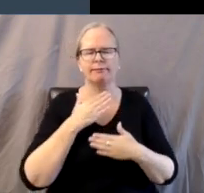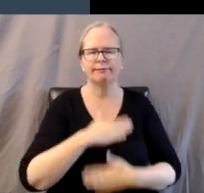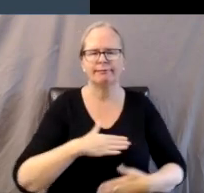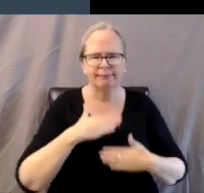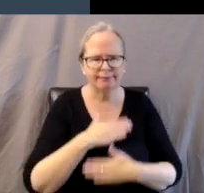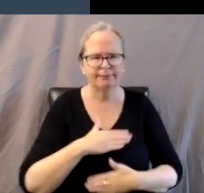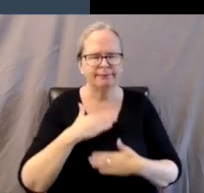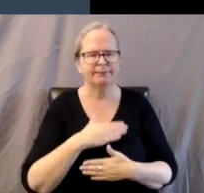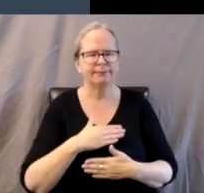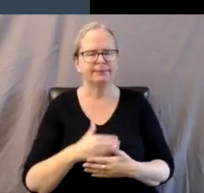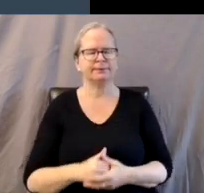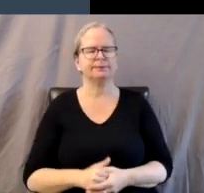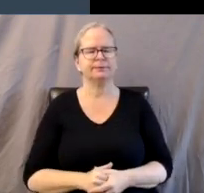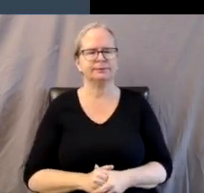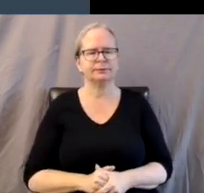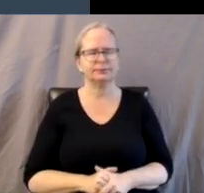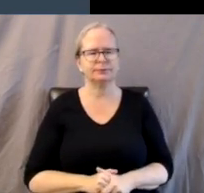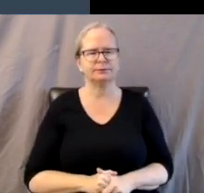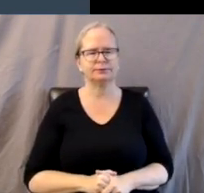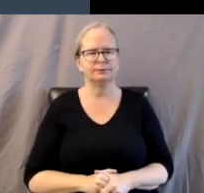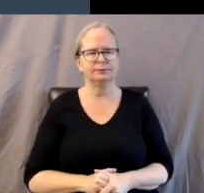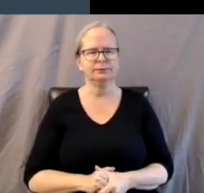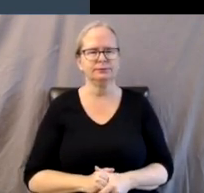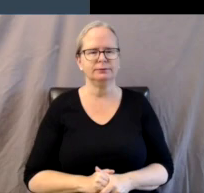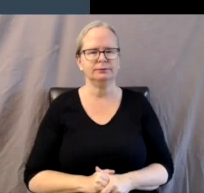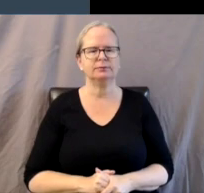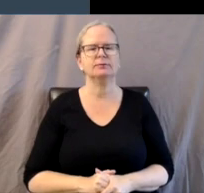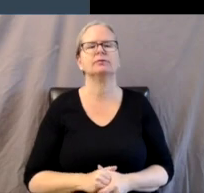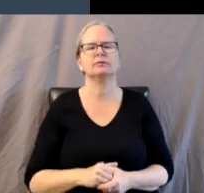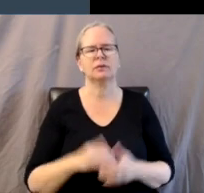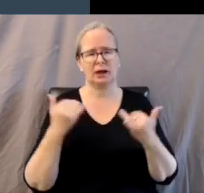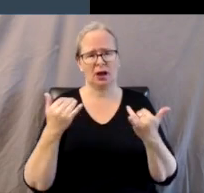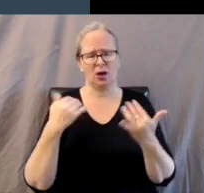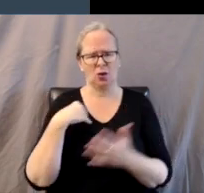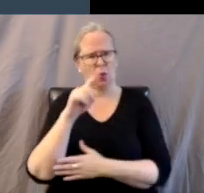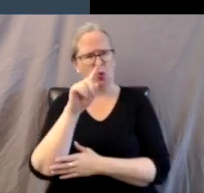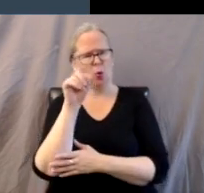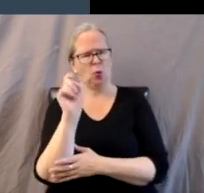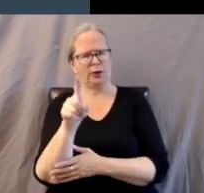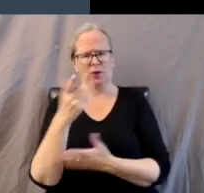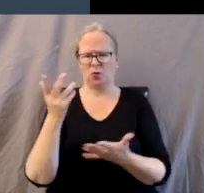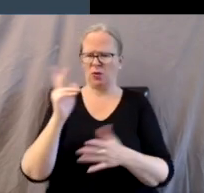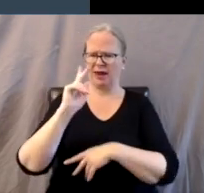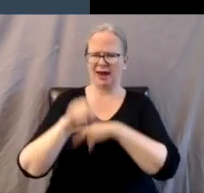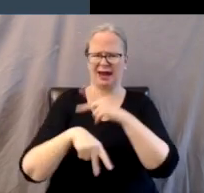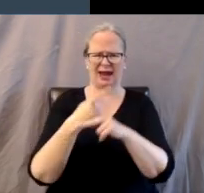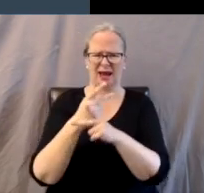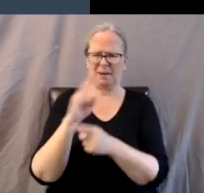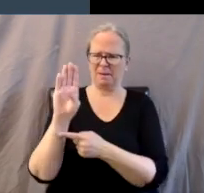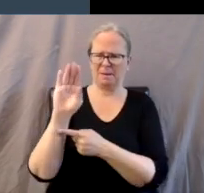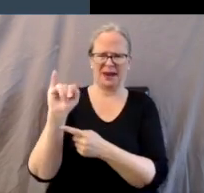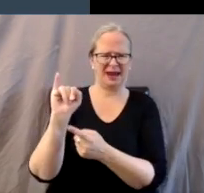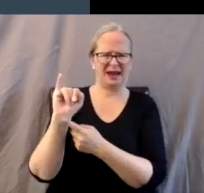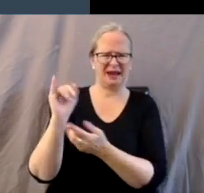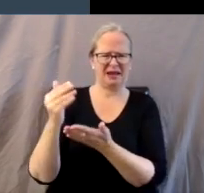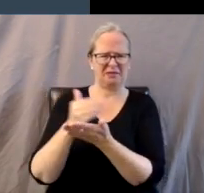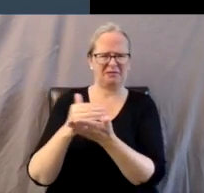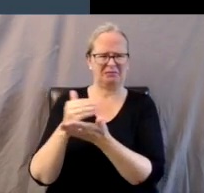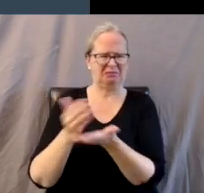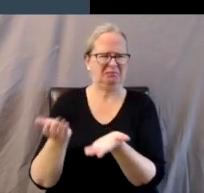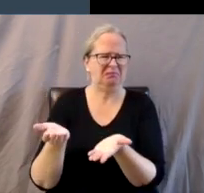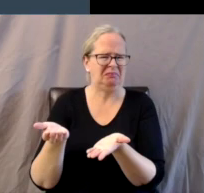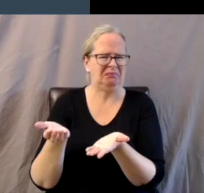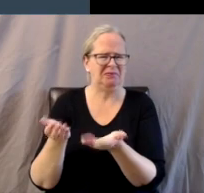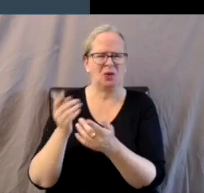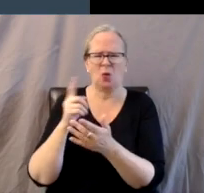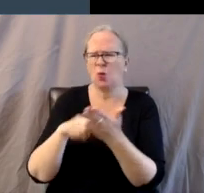So I want to ask the question is, what does a basic income bring to the kind of society that you want to have?